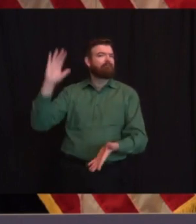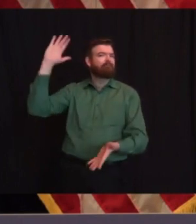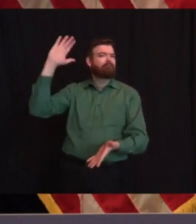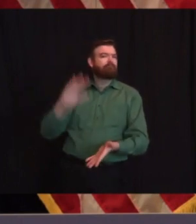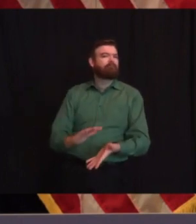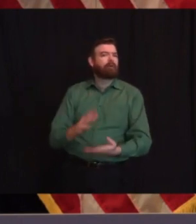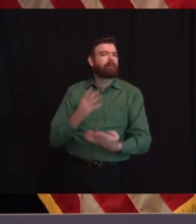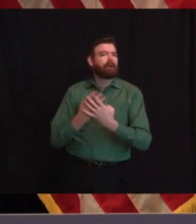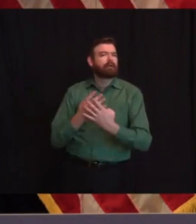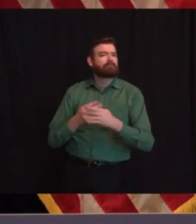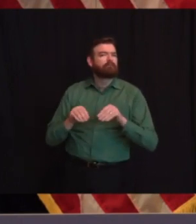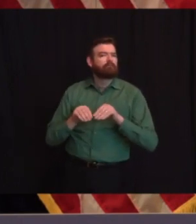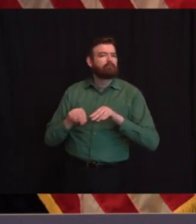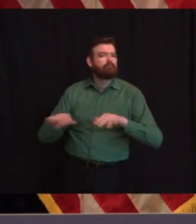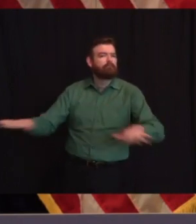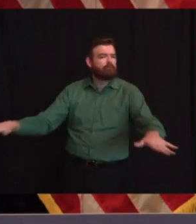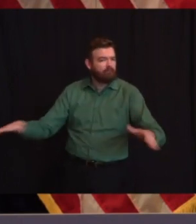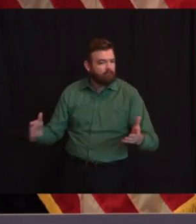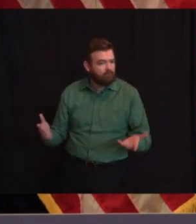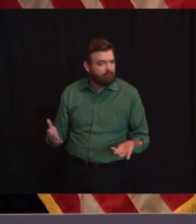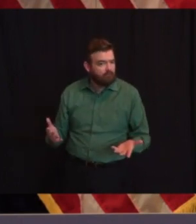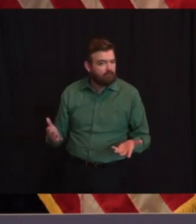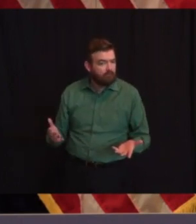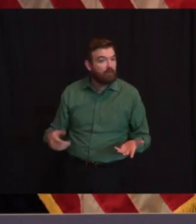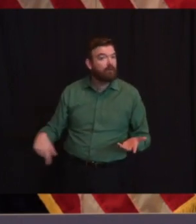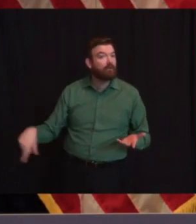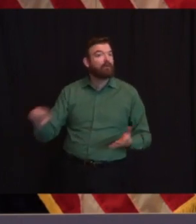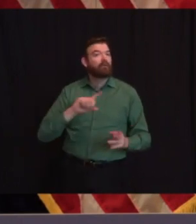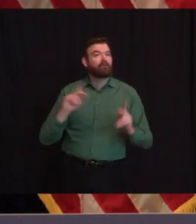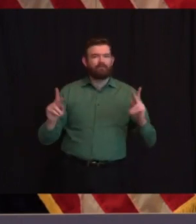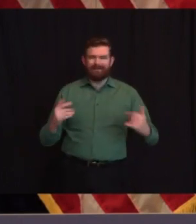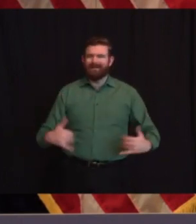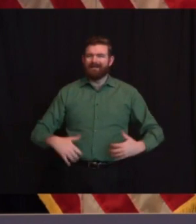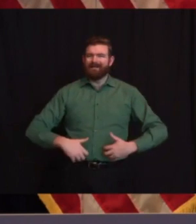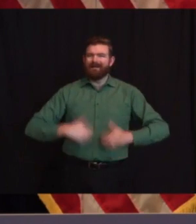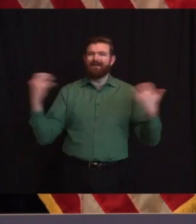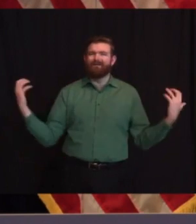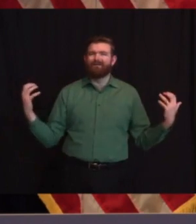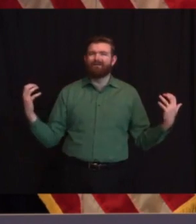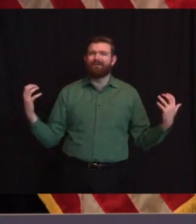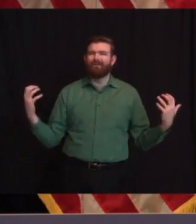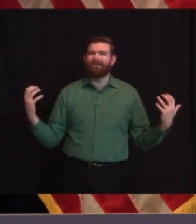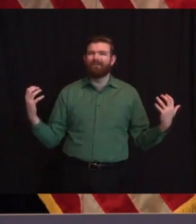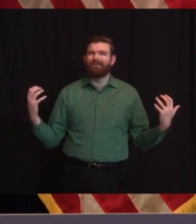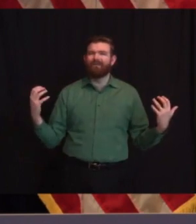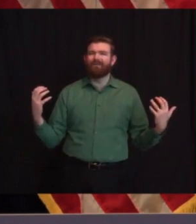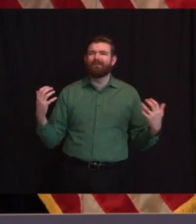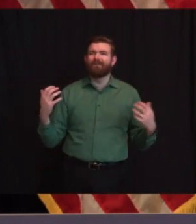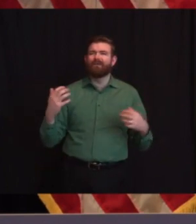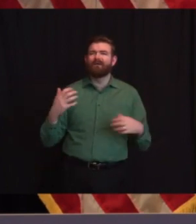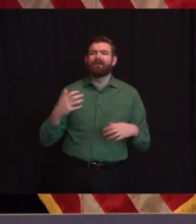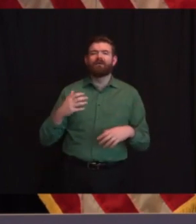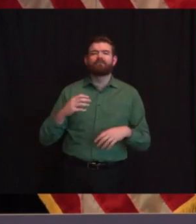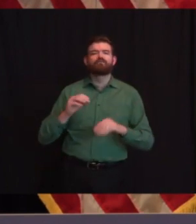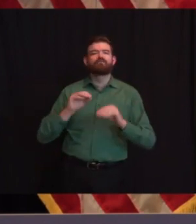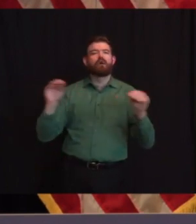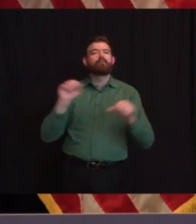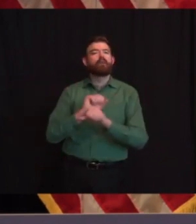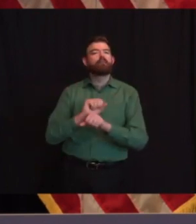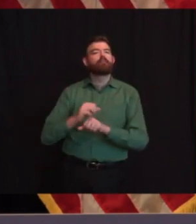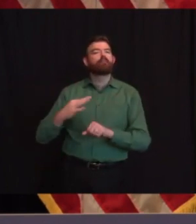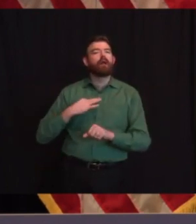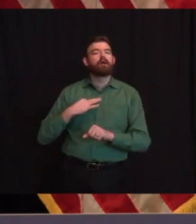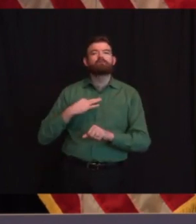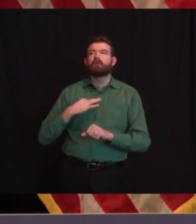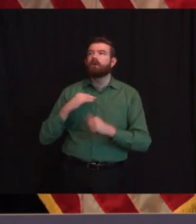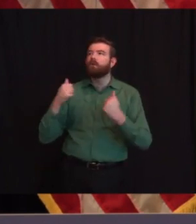be incredibly angry about problems filing for unemployment, including many who say they haven't even heard back from the state. And now readers are telling us today that the unemployment site